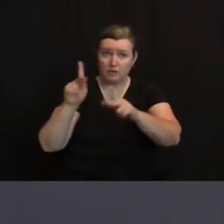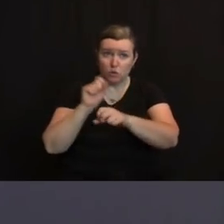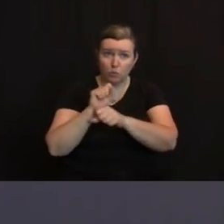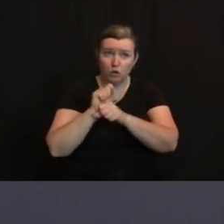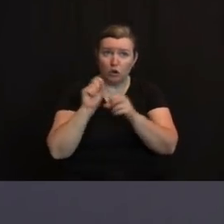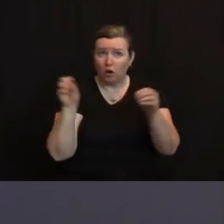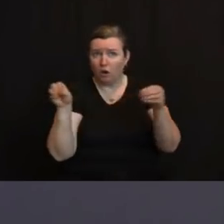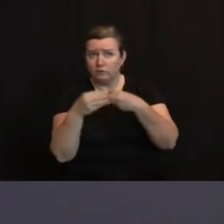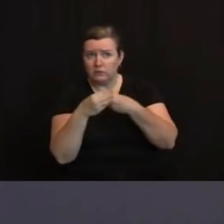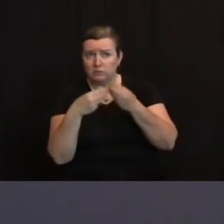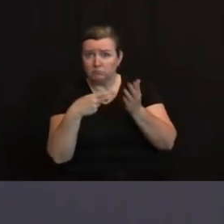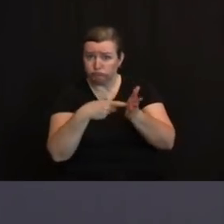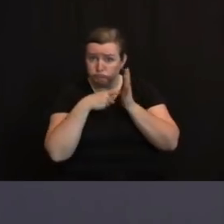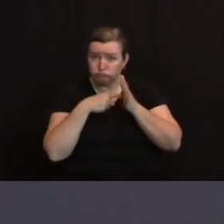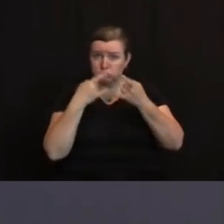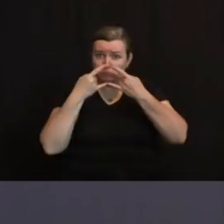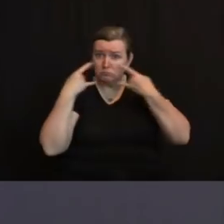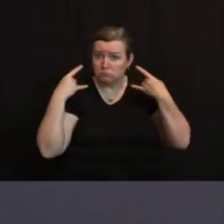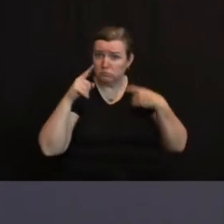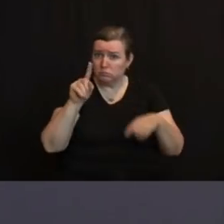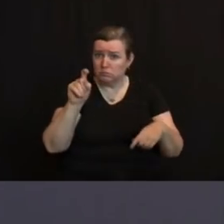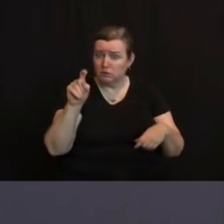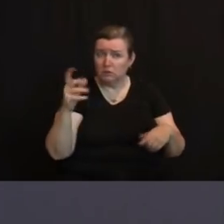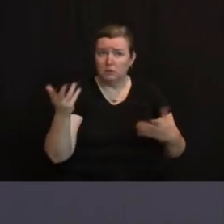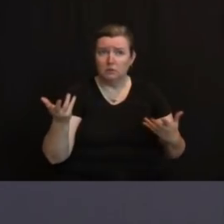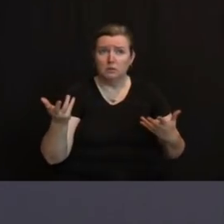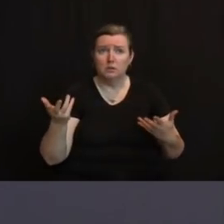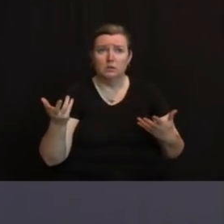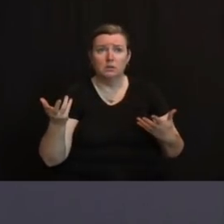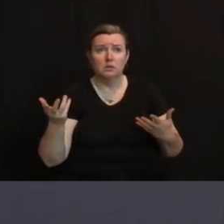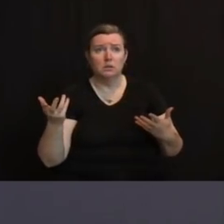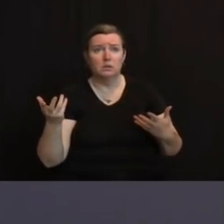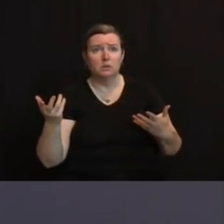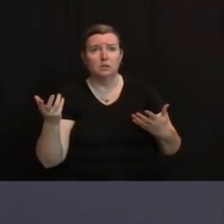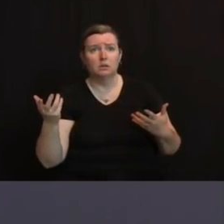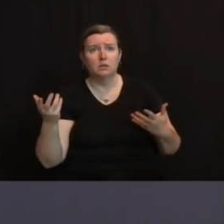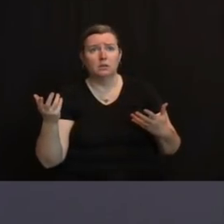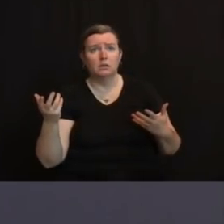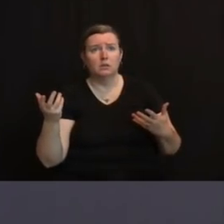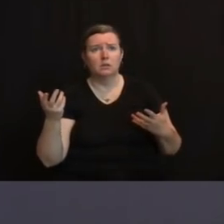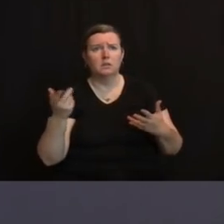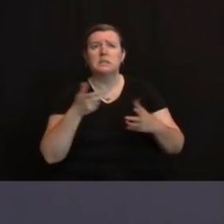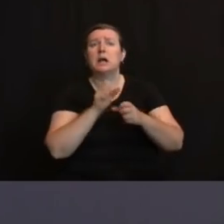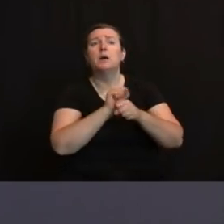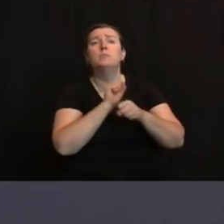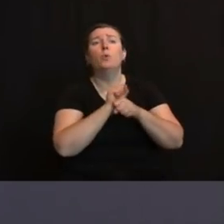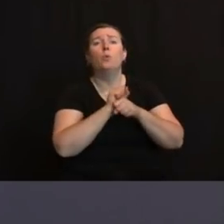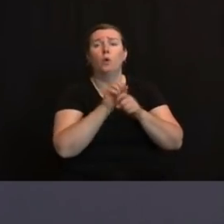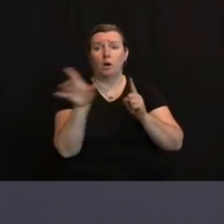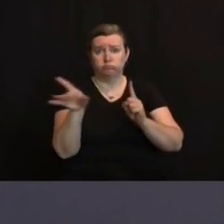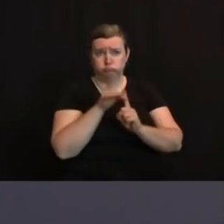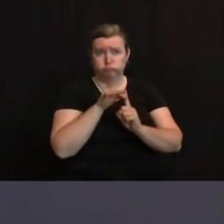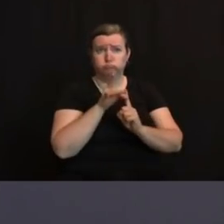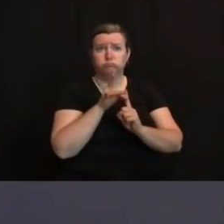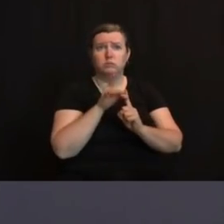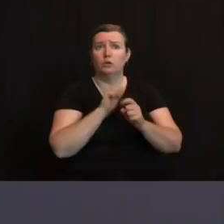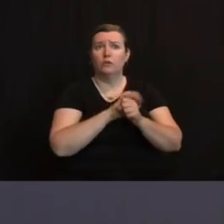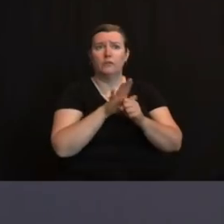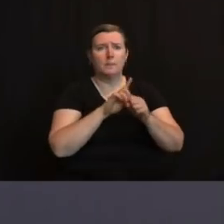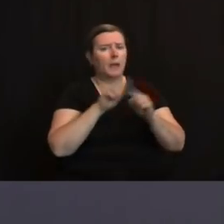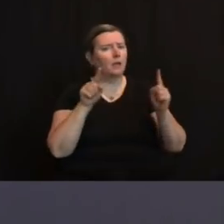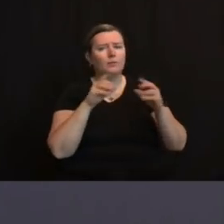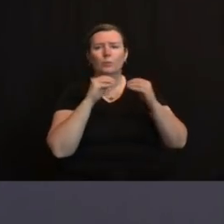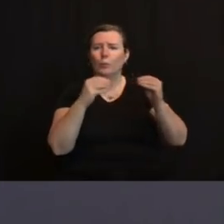your thoughts on policies that require employees who have been exposed to COVID but are asymptomatic,